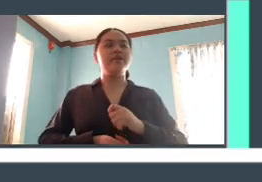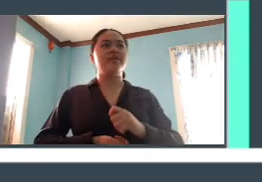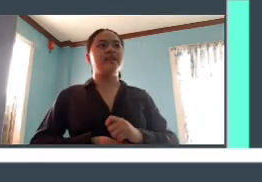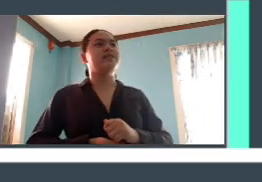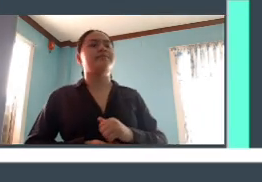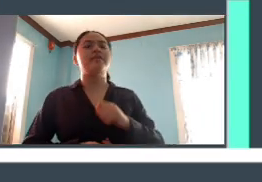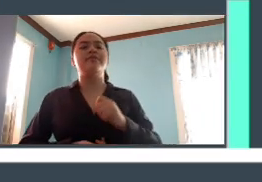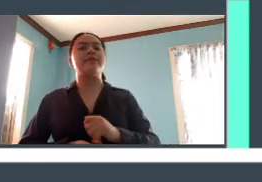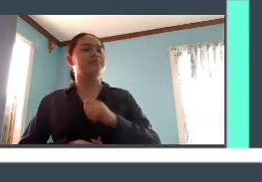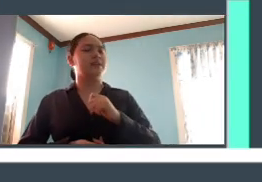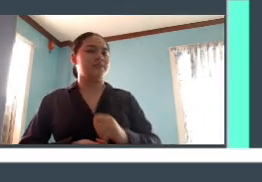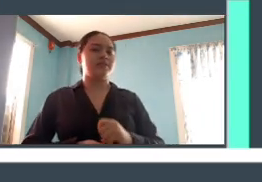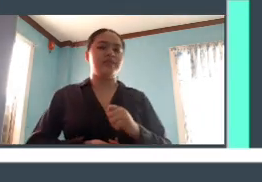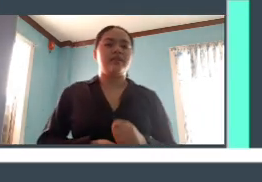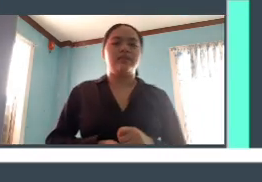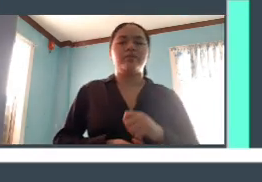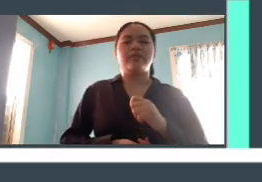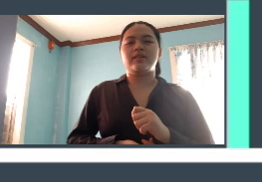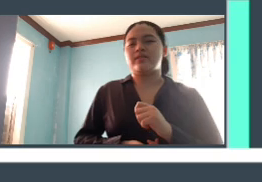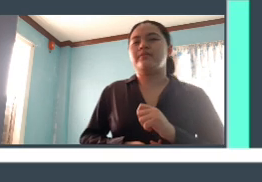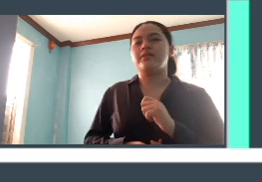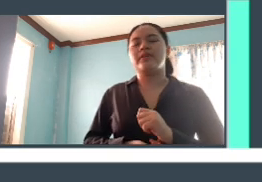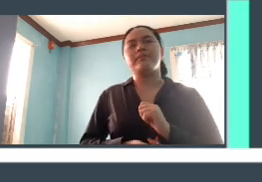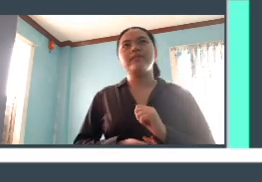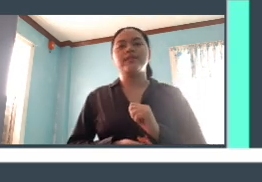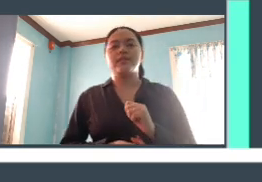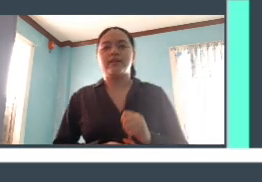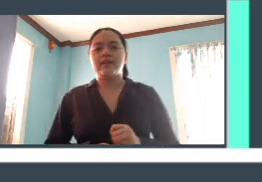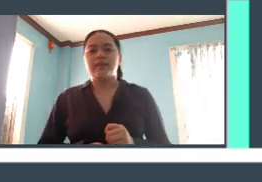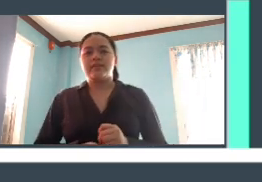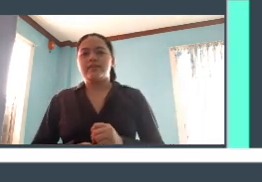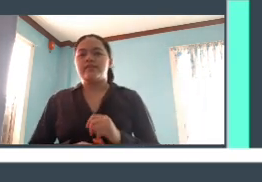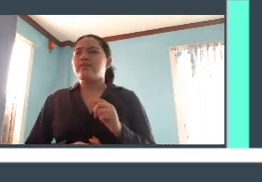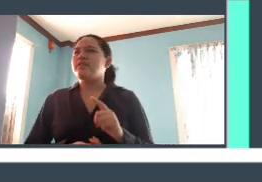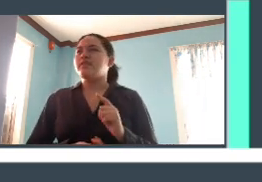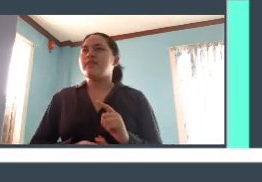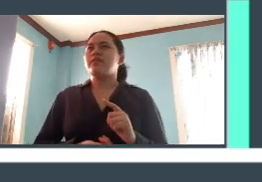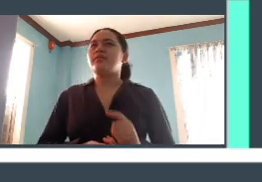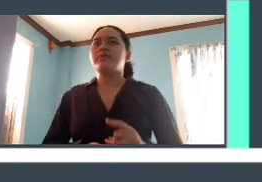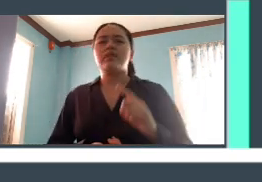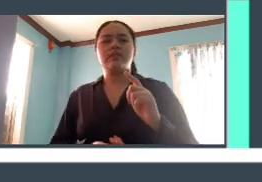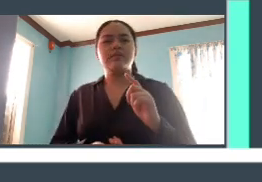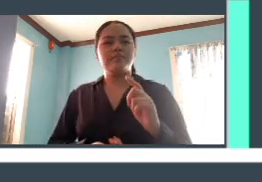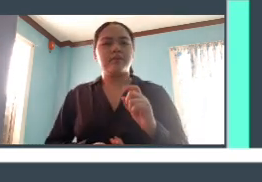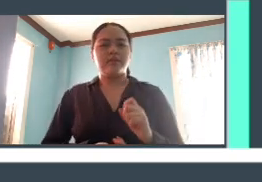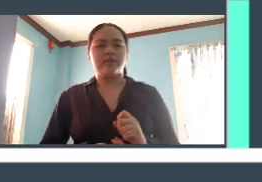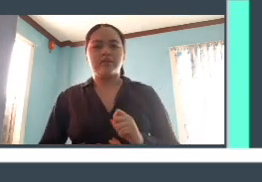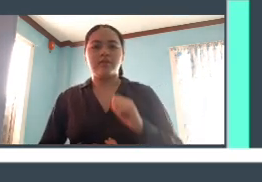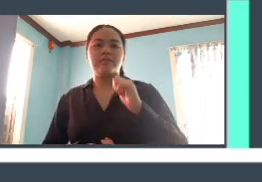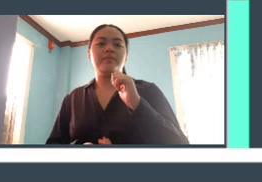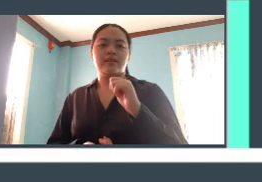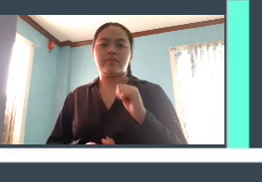Here we are in the flowering plants. Now what is flowering plants? There is a reproductive